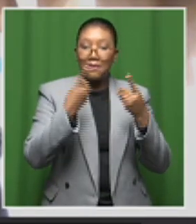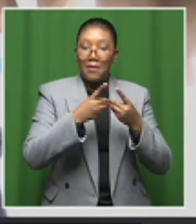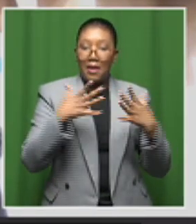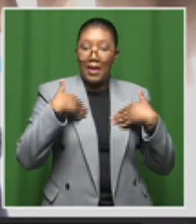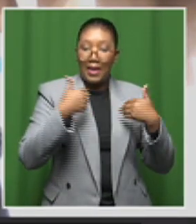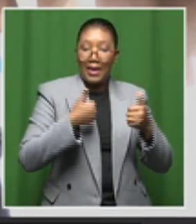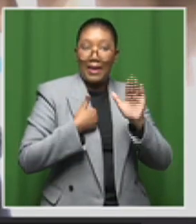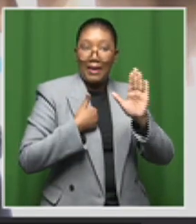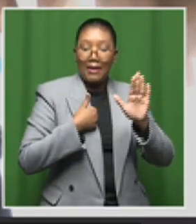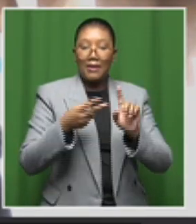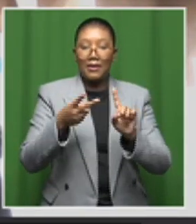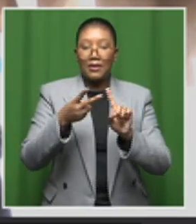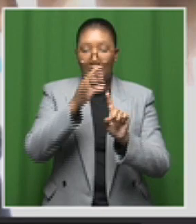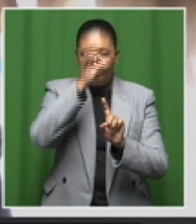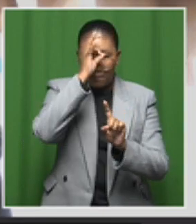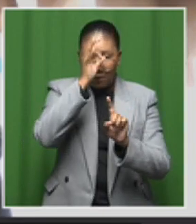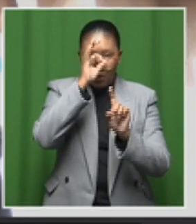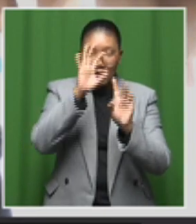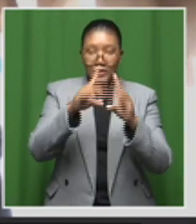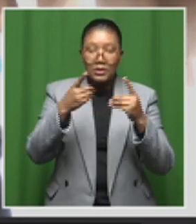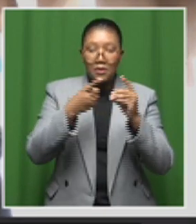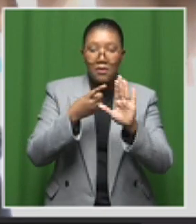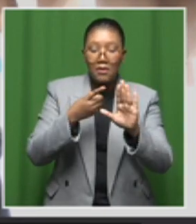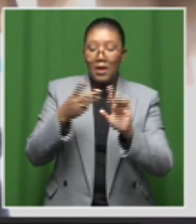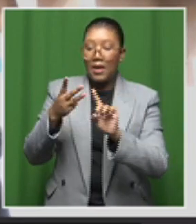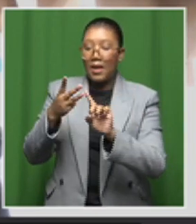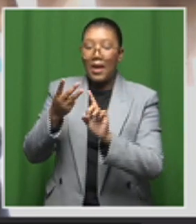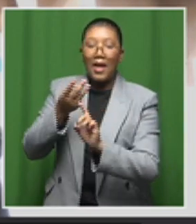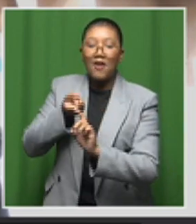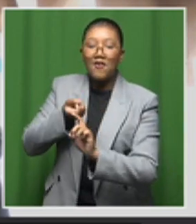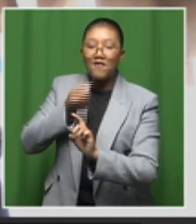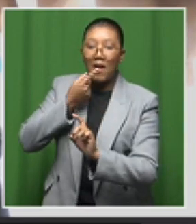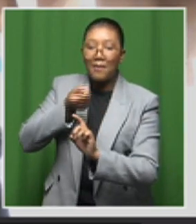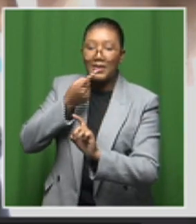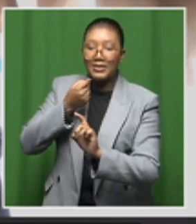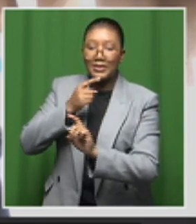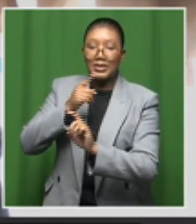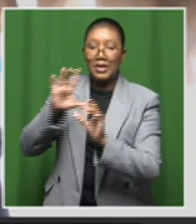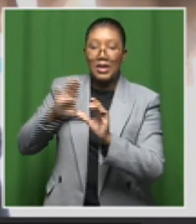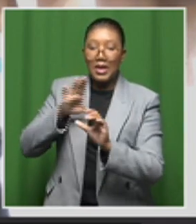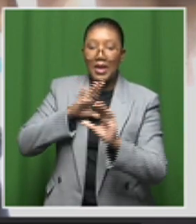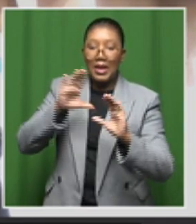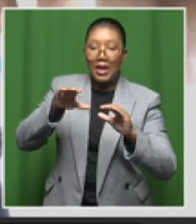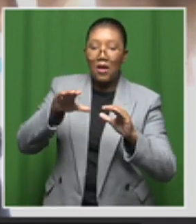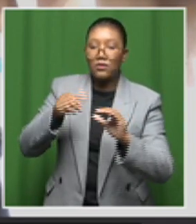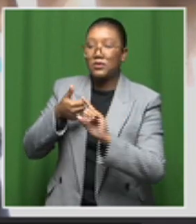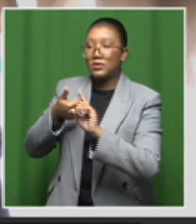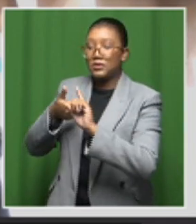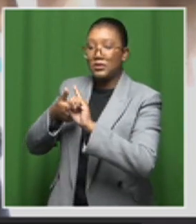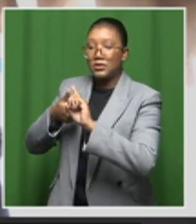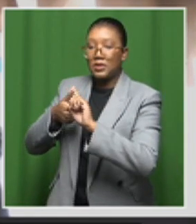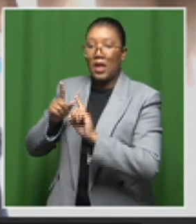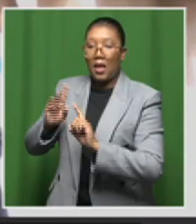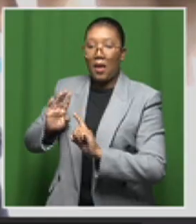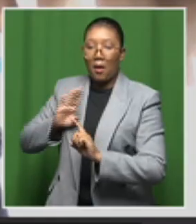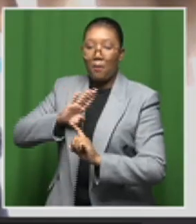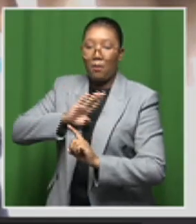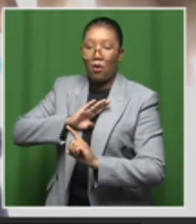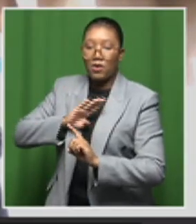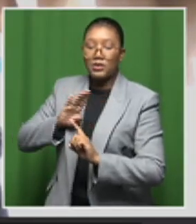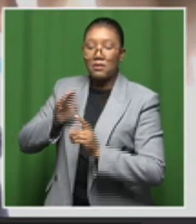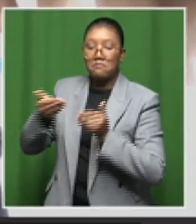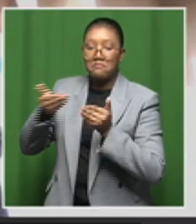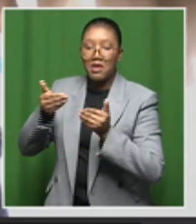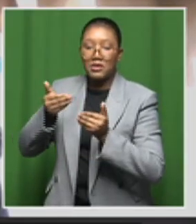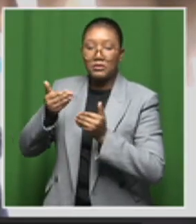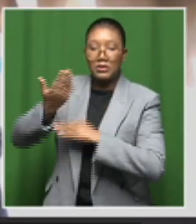police services, and the Pharmacy Council, just to name a few, including the Border Management Agency. So critical to us is that we've already